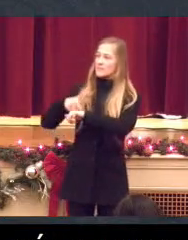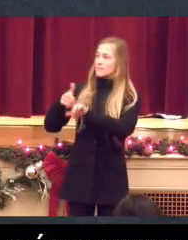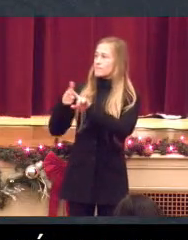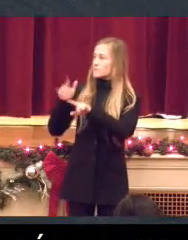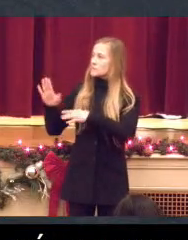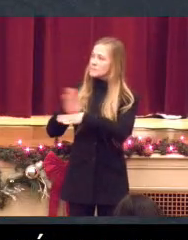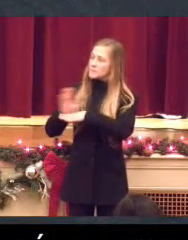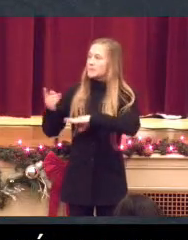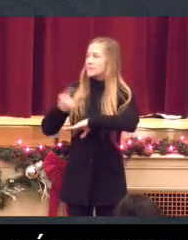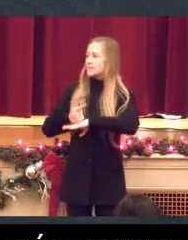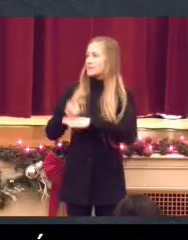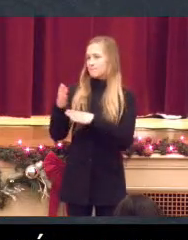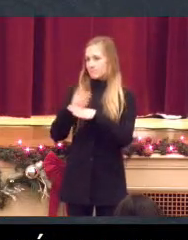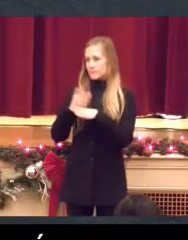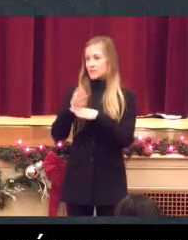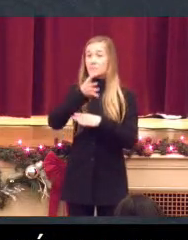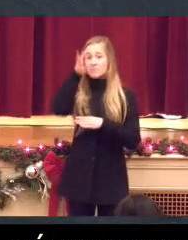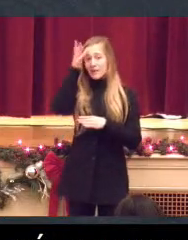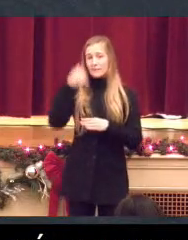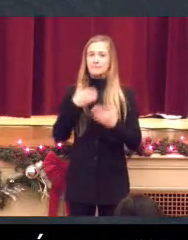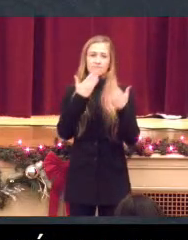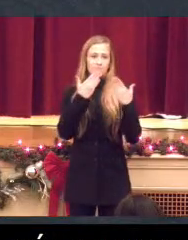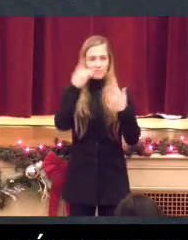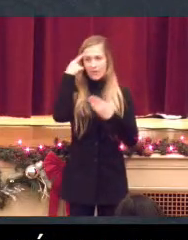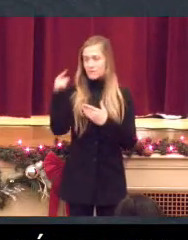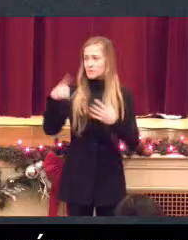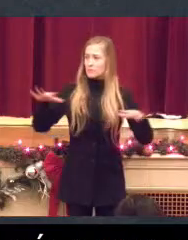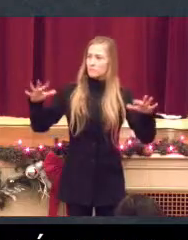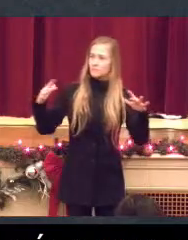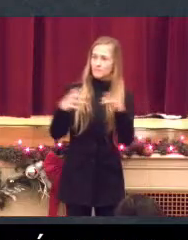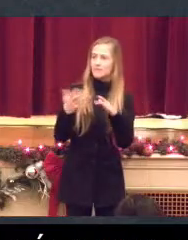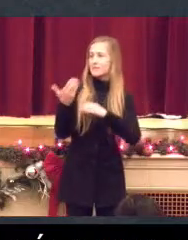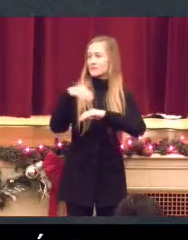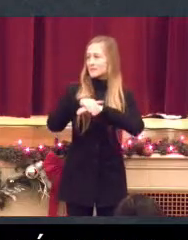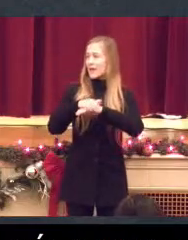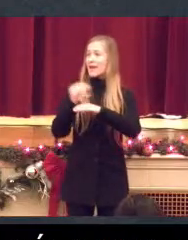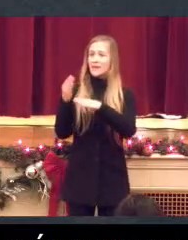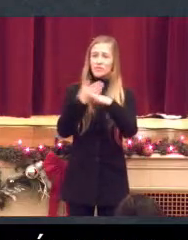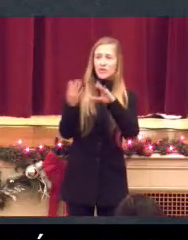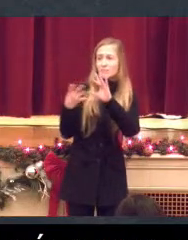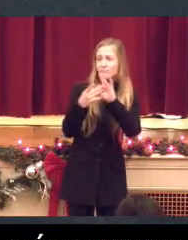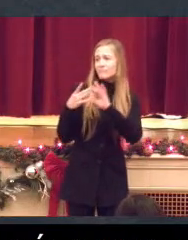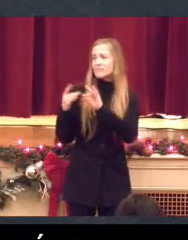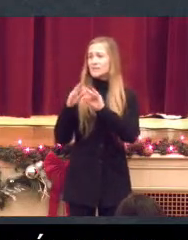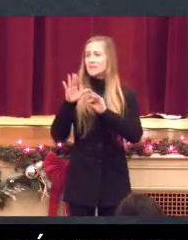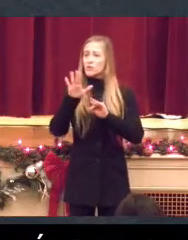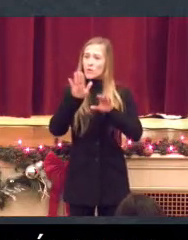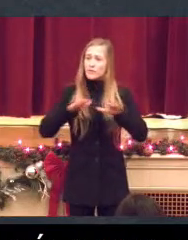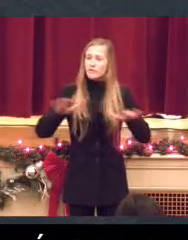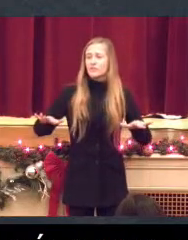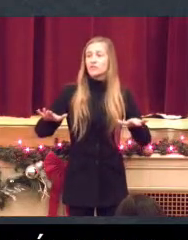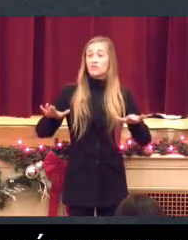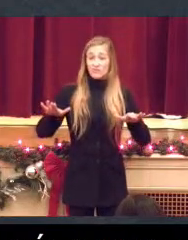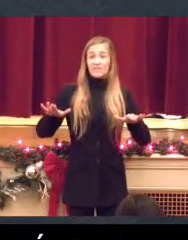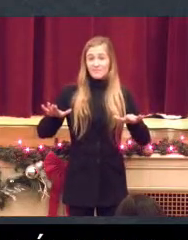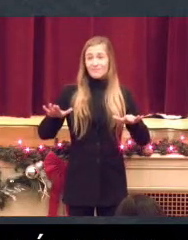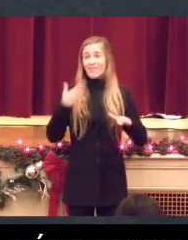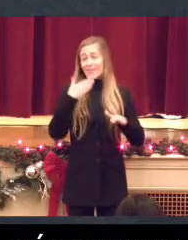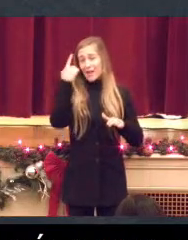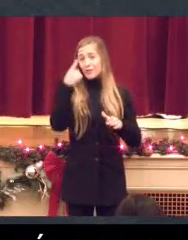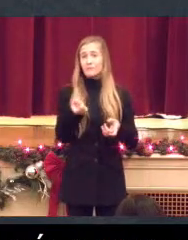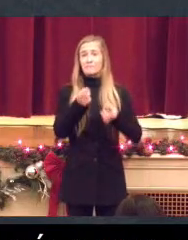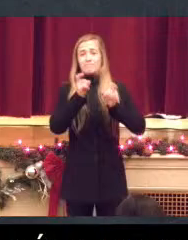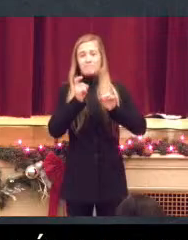us. Parents, I am so grateful for you coming and for you sharing your children with us each and every day. As